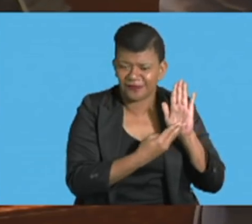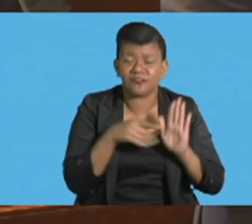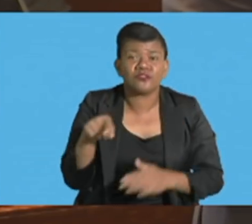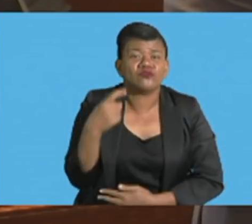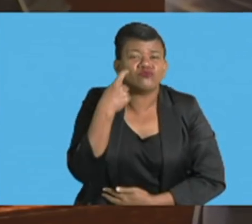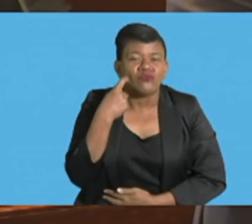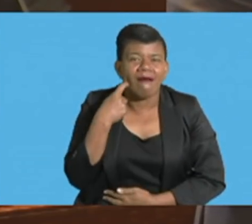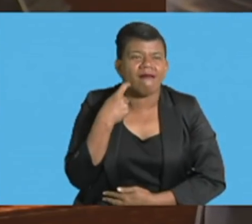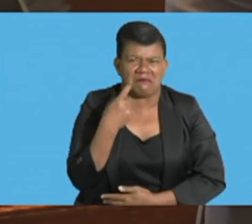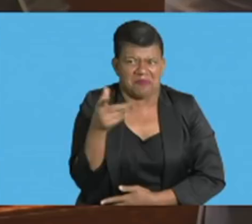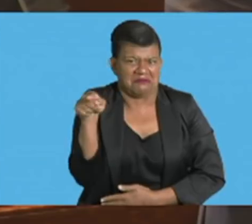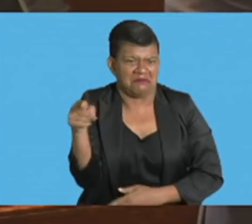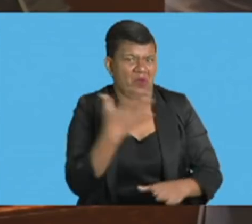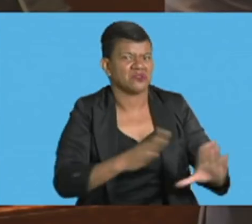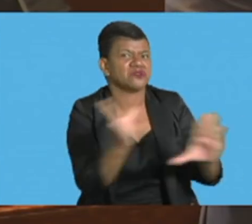of the highest order.